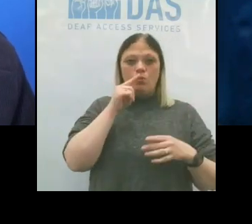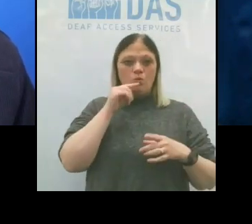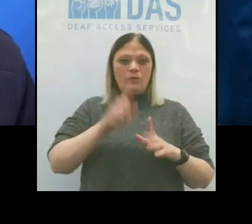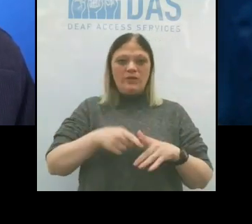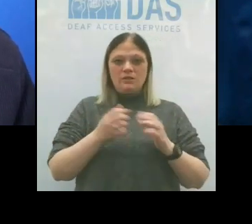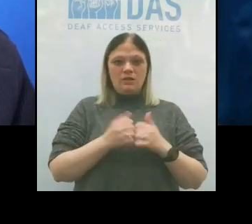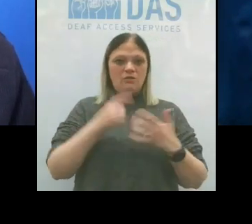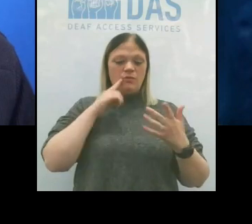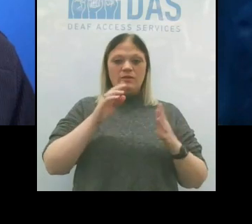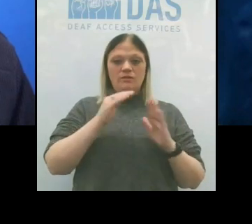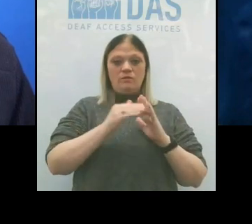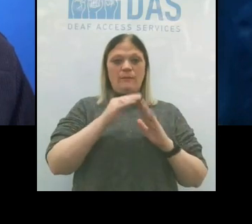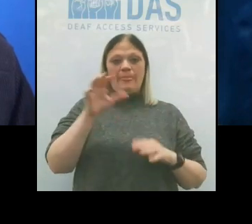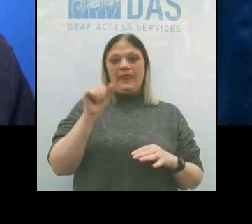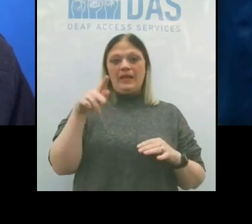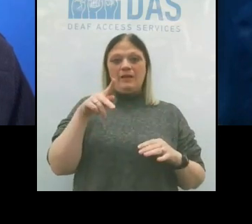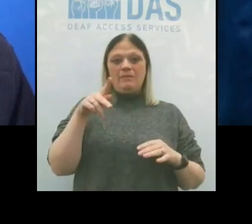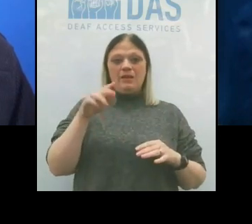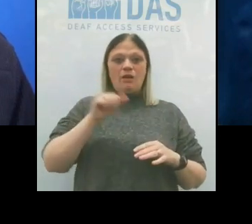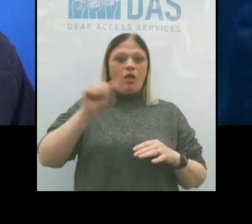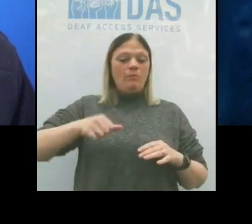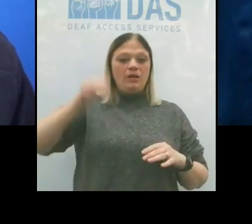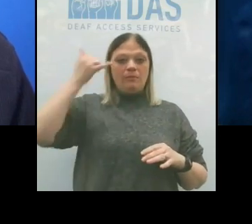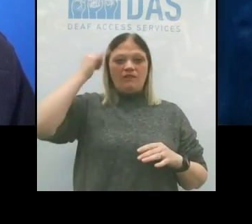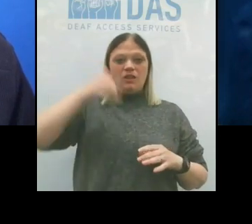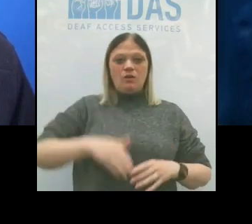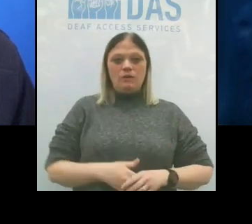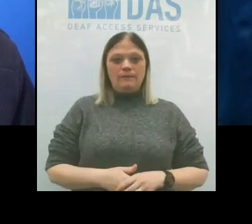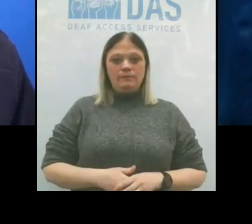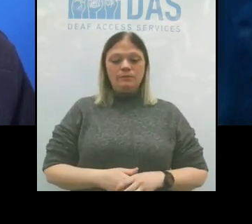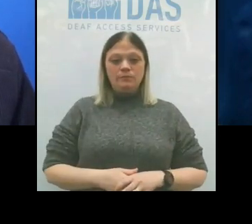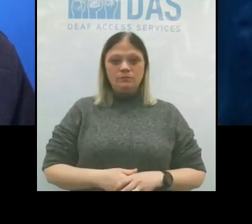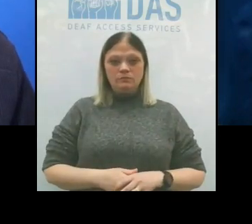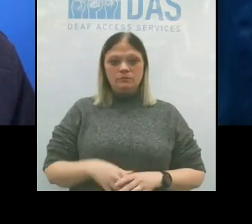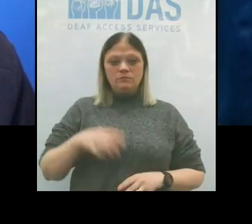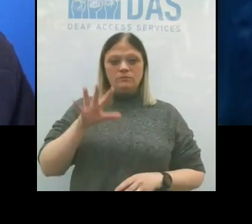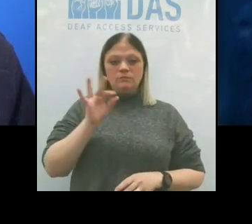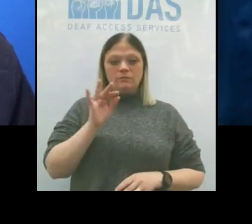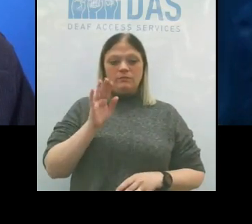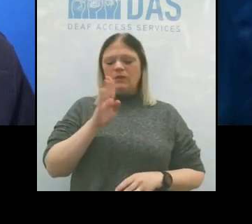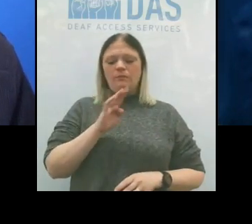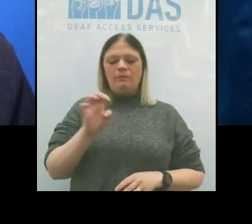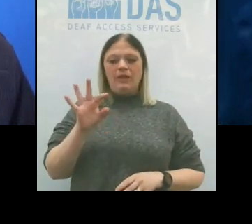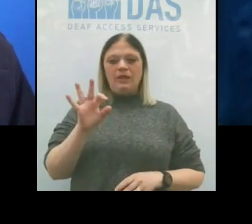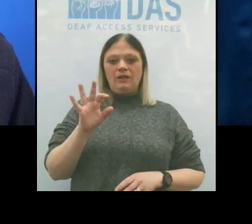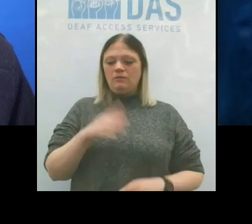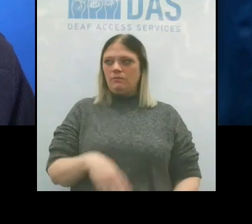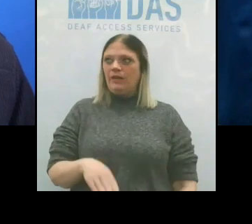start right from the top. AP Albany or Buffalo, anyone on? B News?